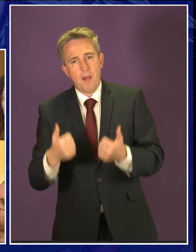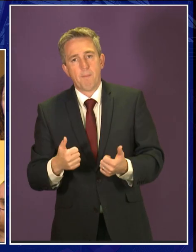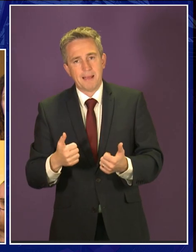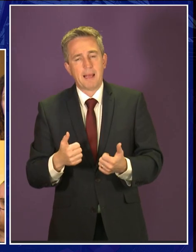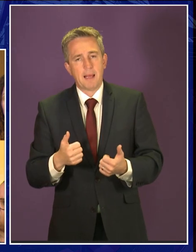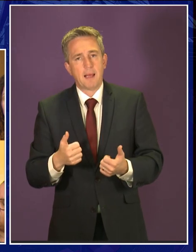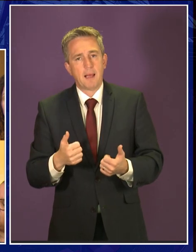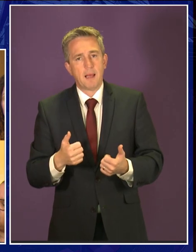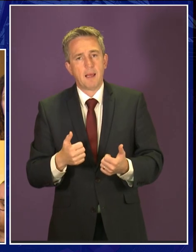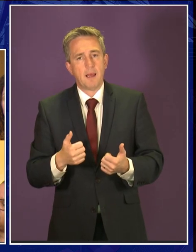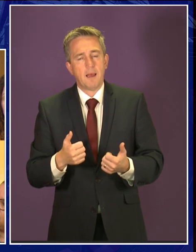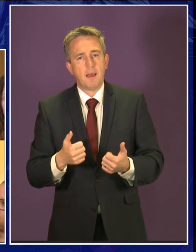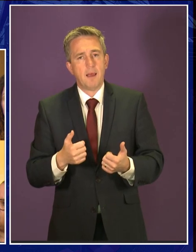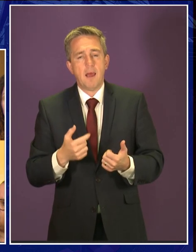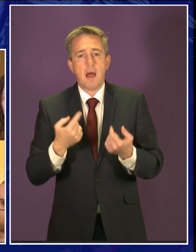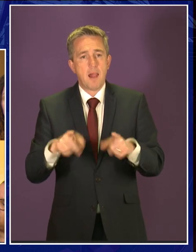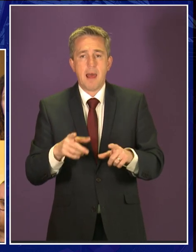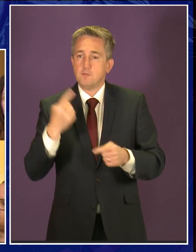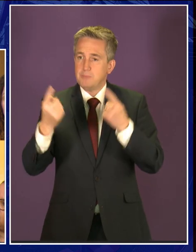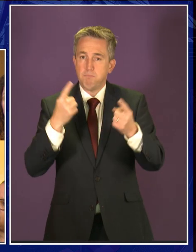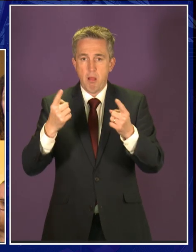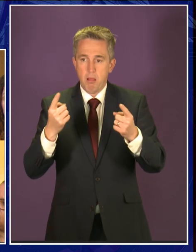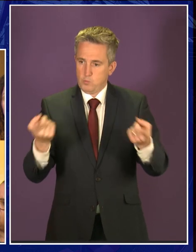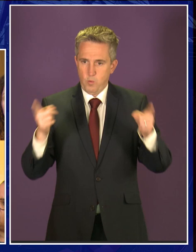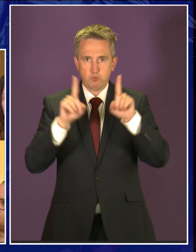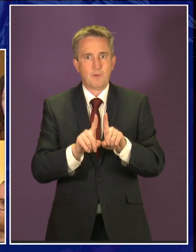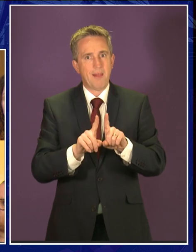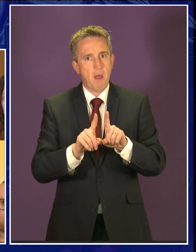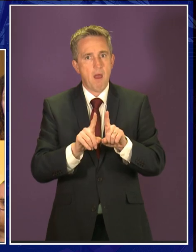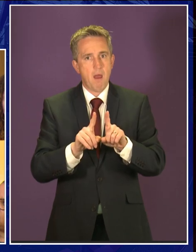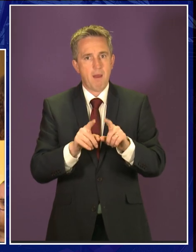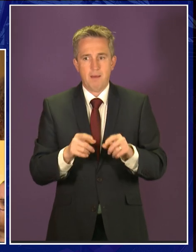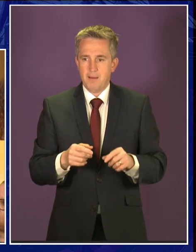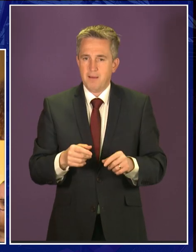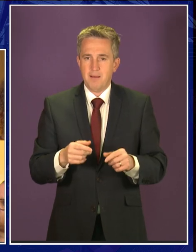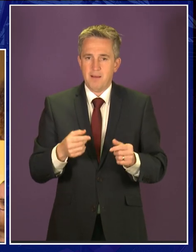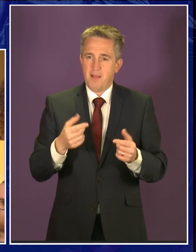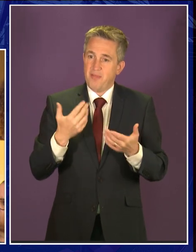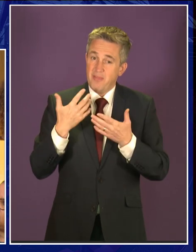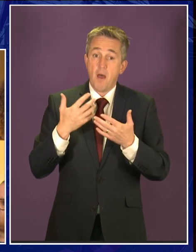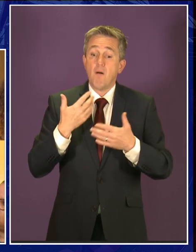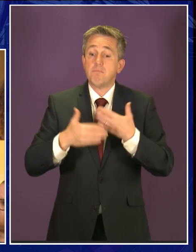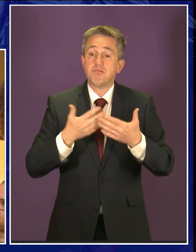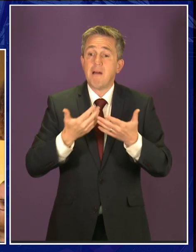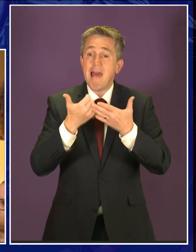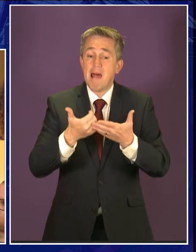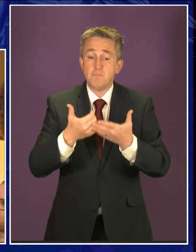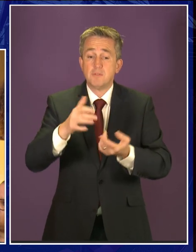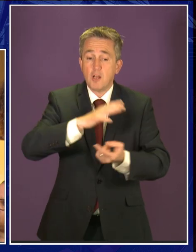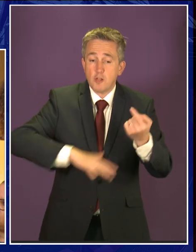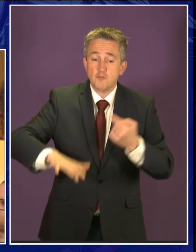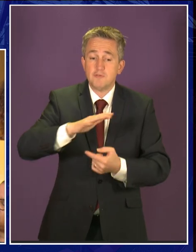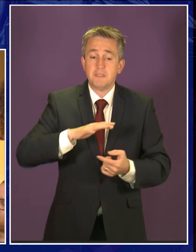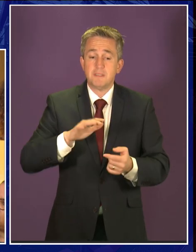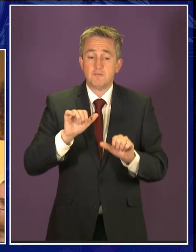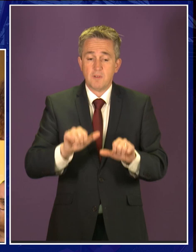is the function of culture to bring people together, which then promotes the well-being of a nation as a whole. So as you